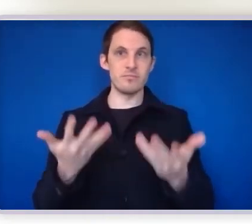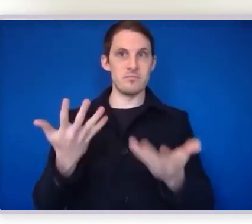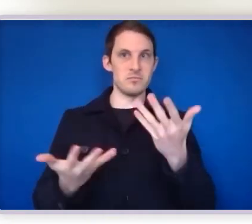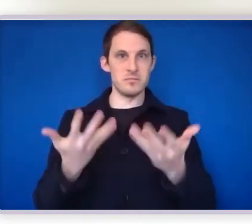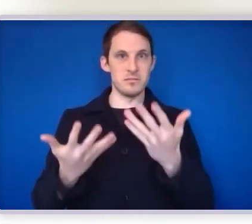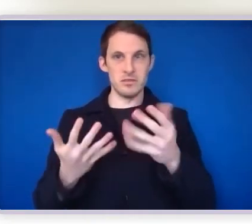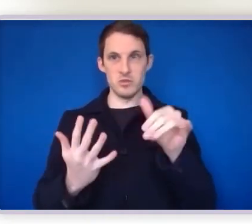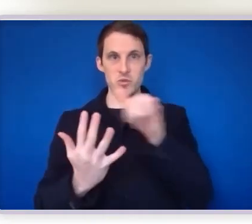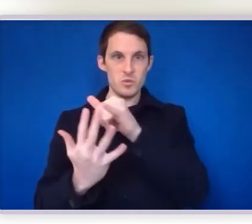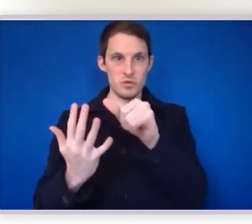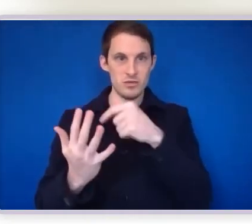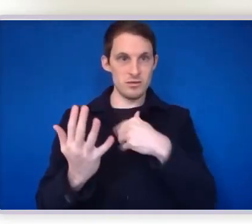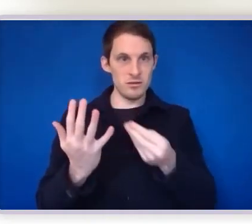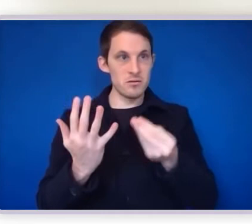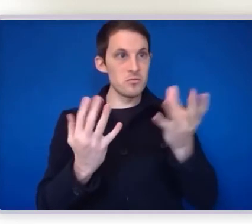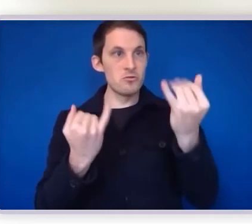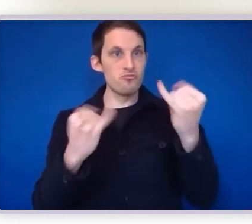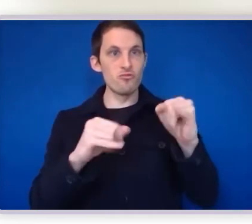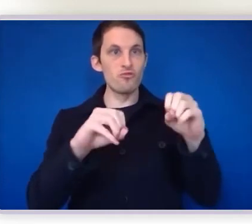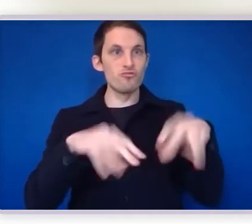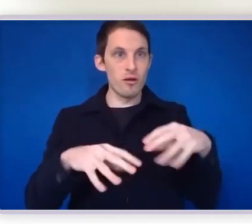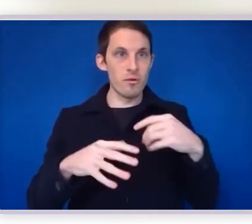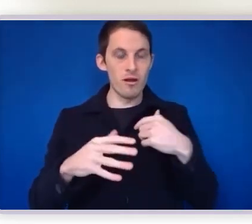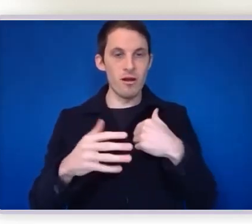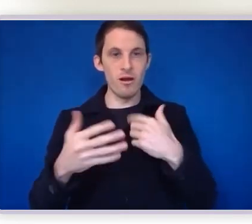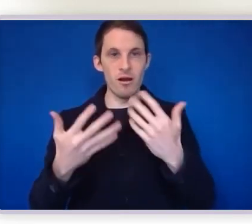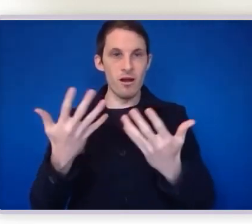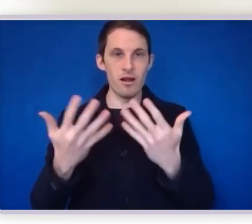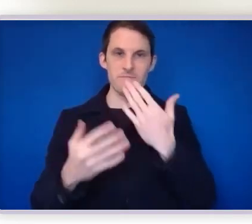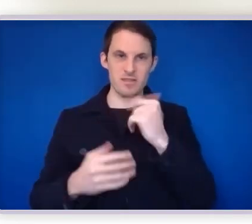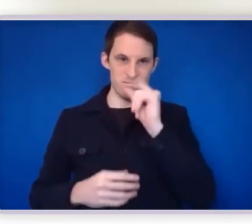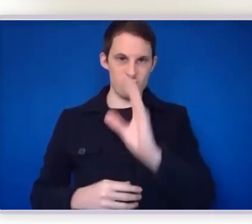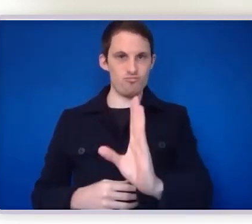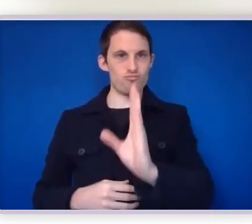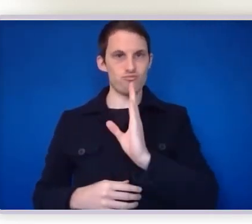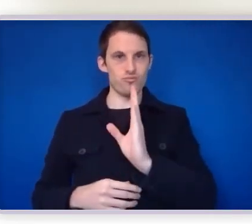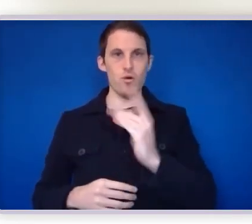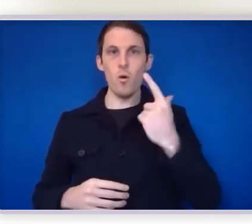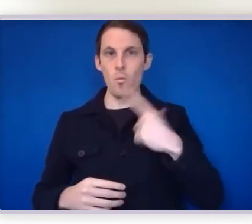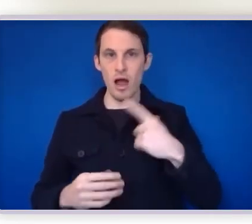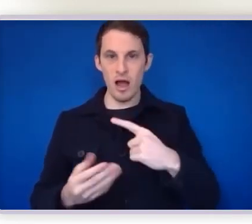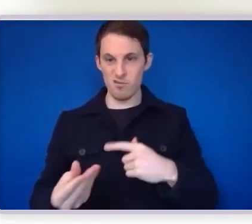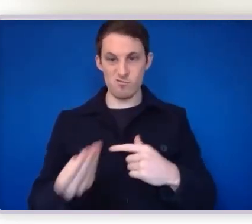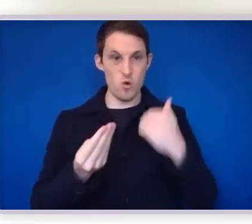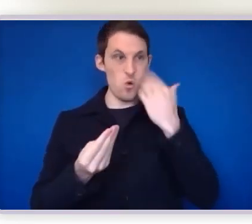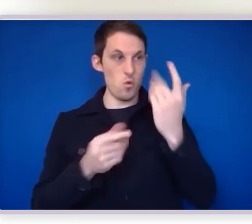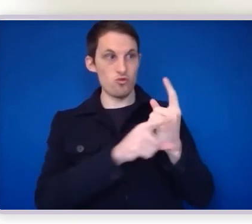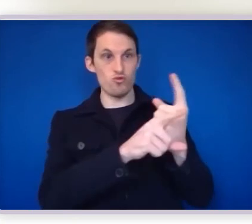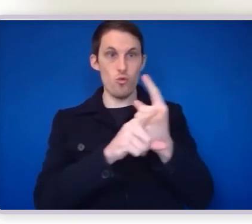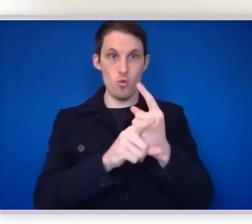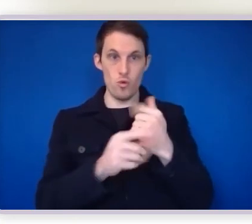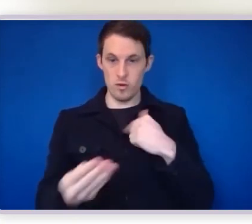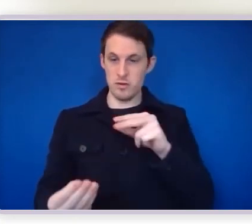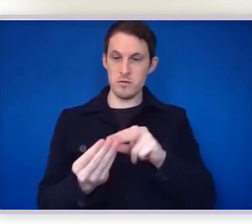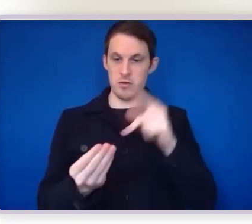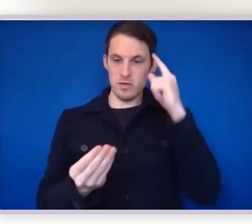to or which commission to go to. Come to one of us, and we're talking to each other, and we'll make sure it gets to the right body in